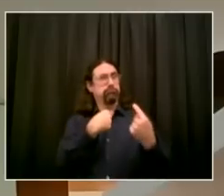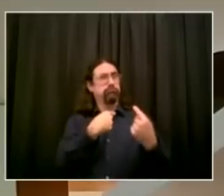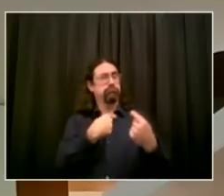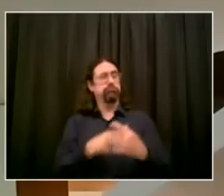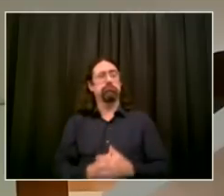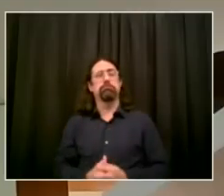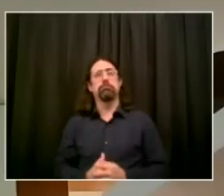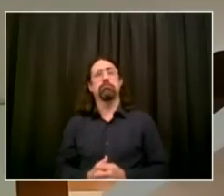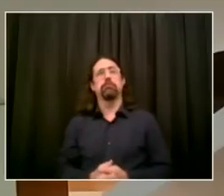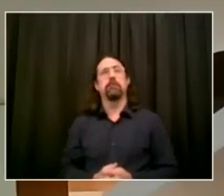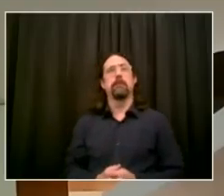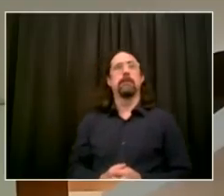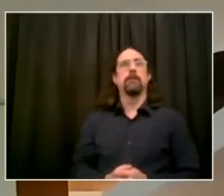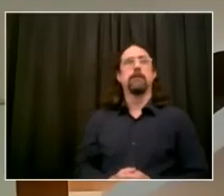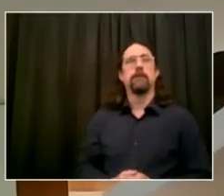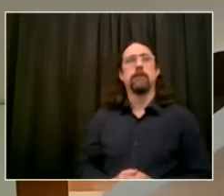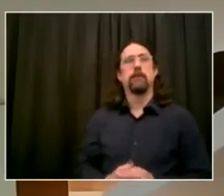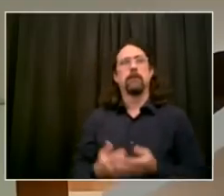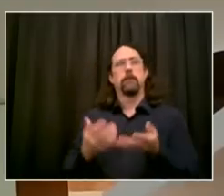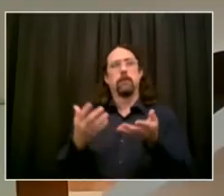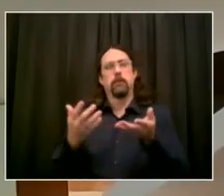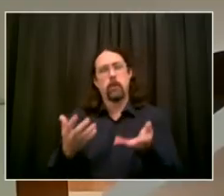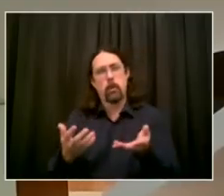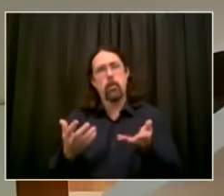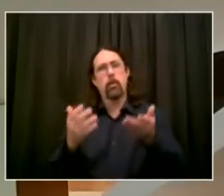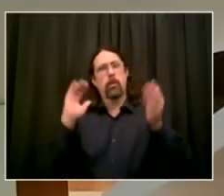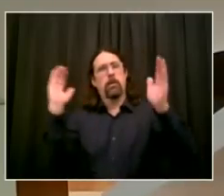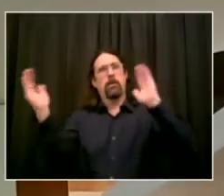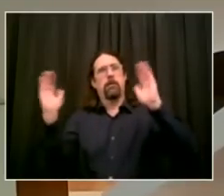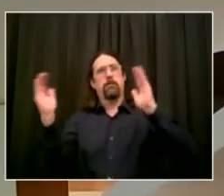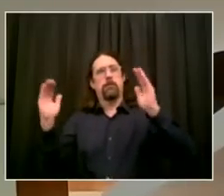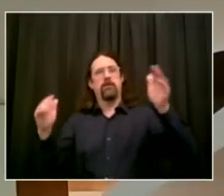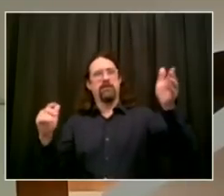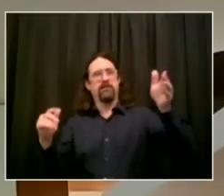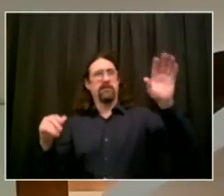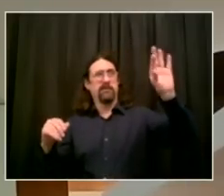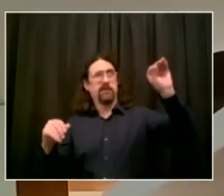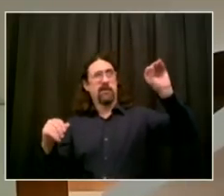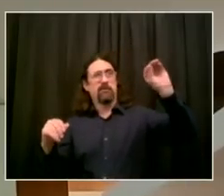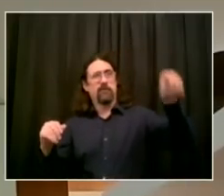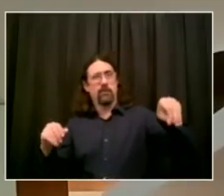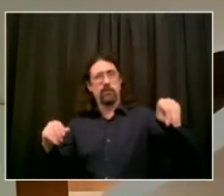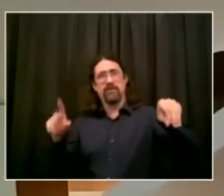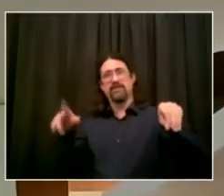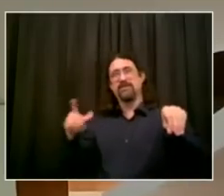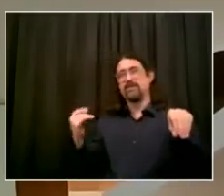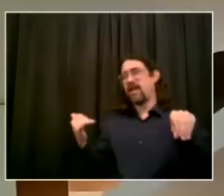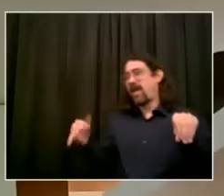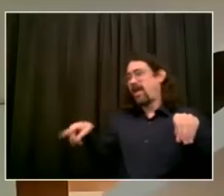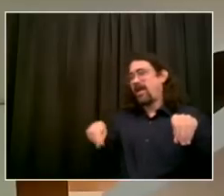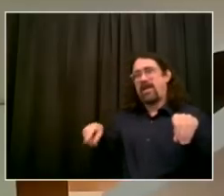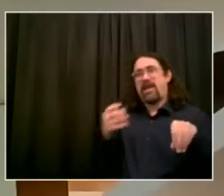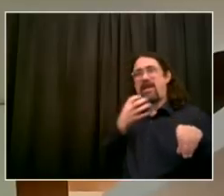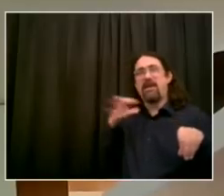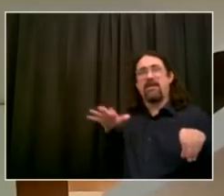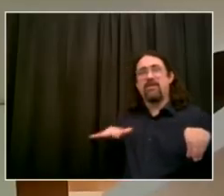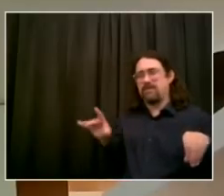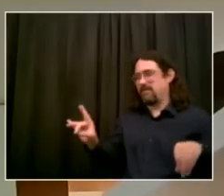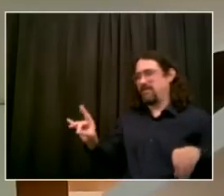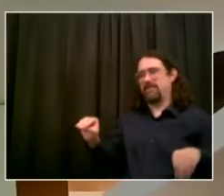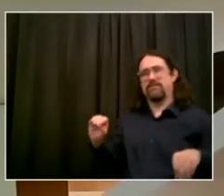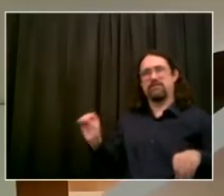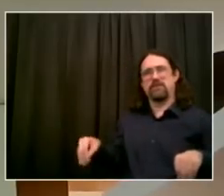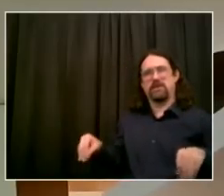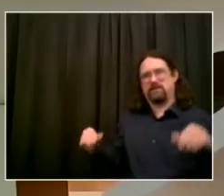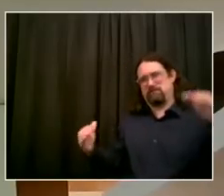out there risking transmitting the virus to others. So we have a bright spot there that our communities, when we're able to get through to them, they do